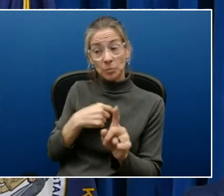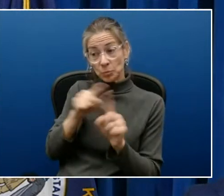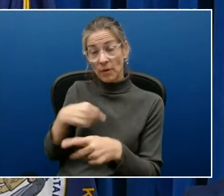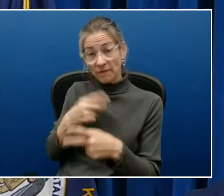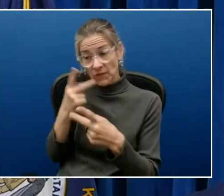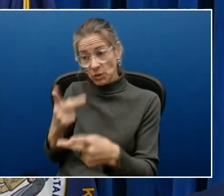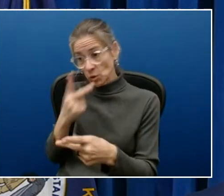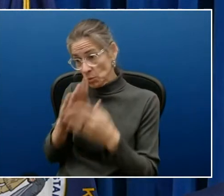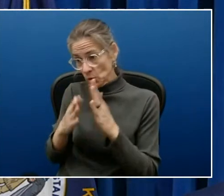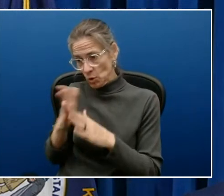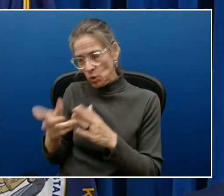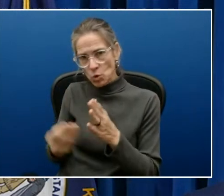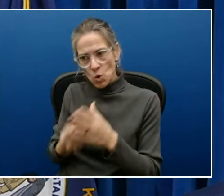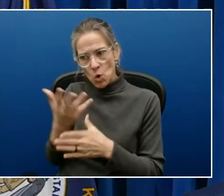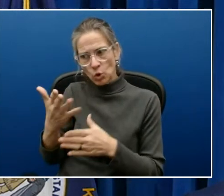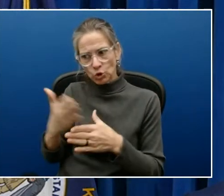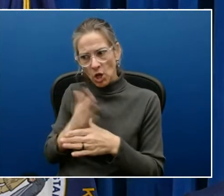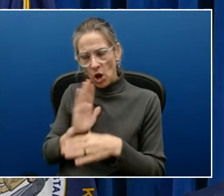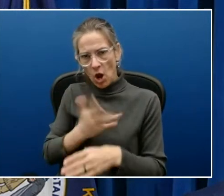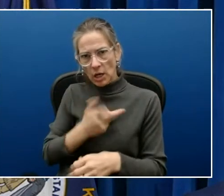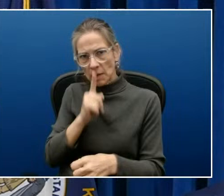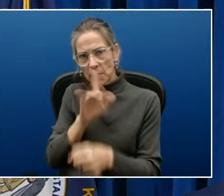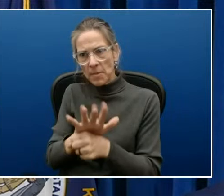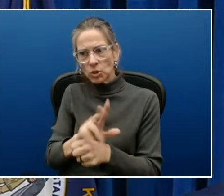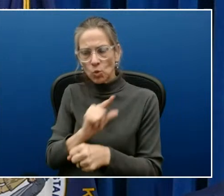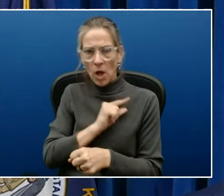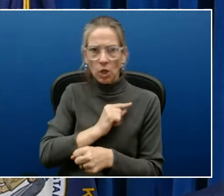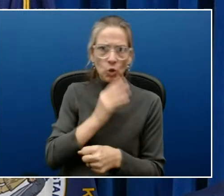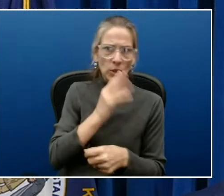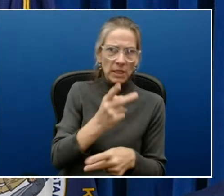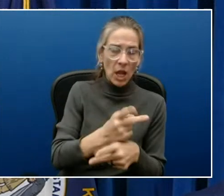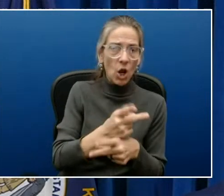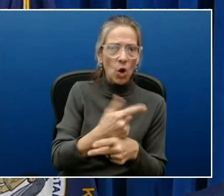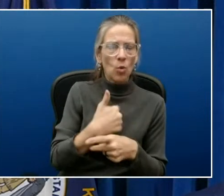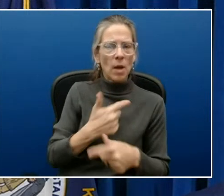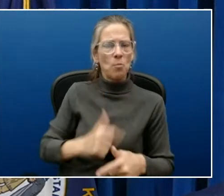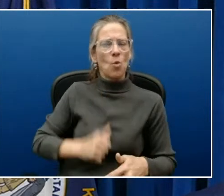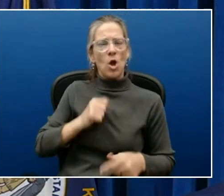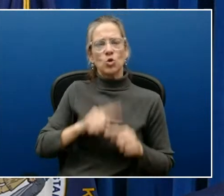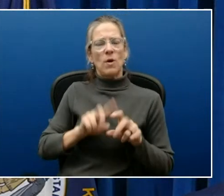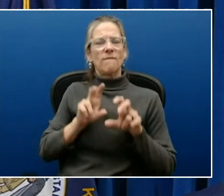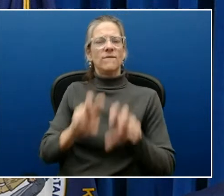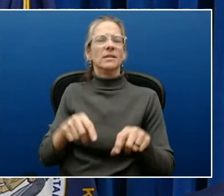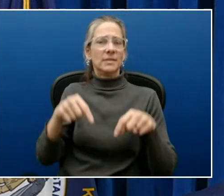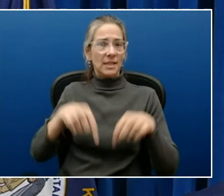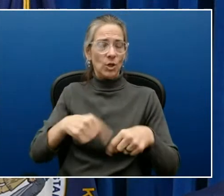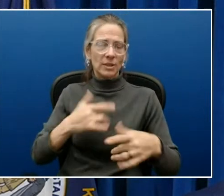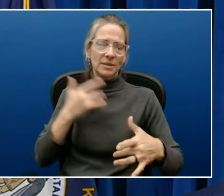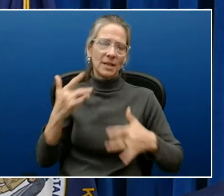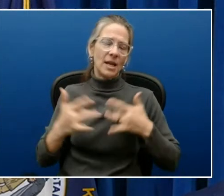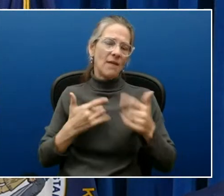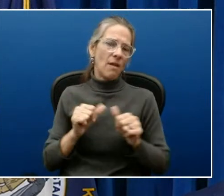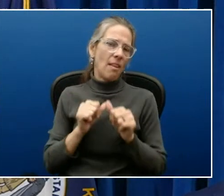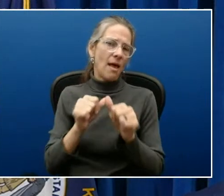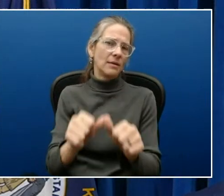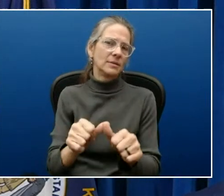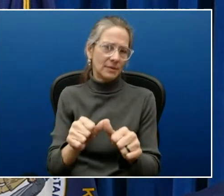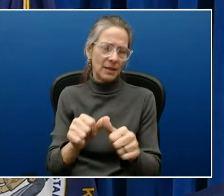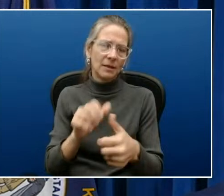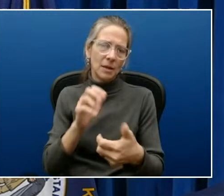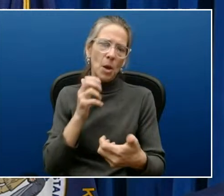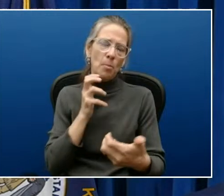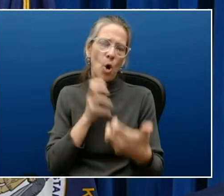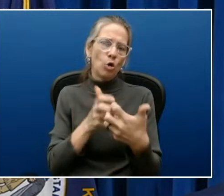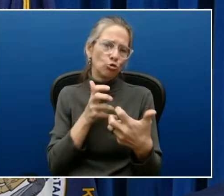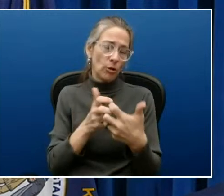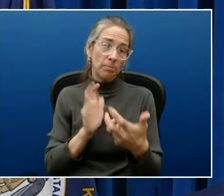that shared our commitment to the quality and care. We're proud to be investing here and excited to build lasting partnerships with the people of Wayne County. Our goal